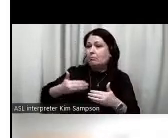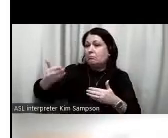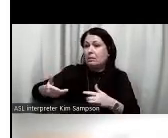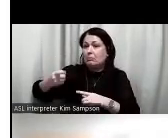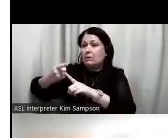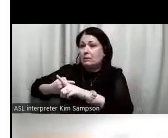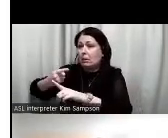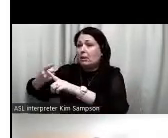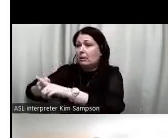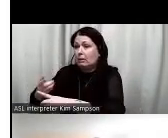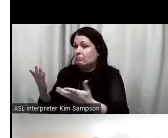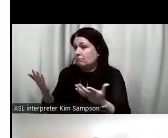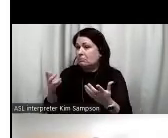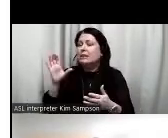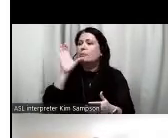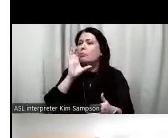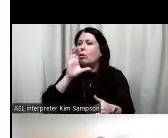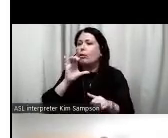tomorrow.